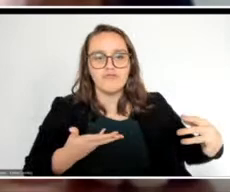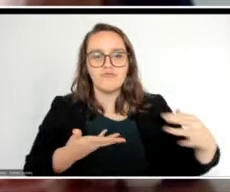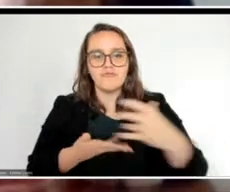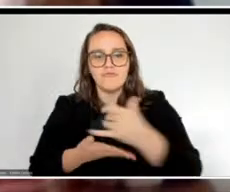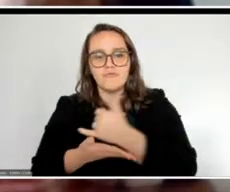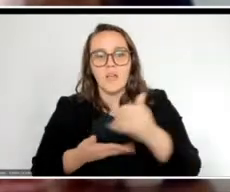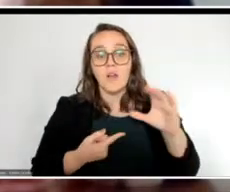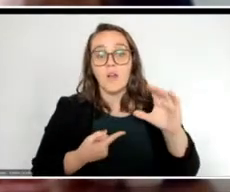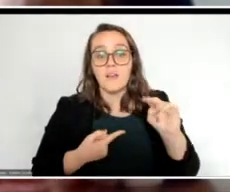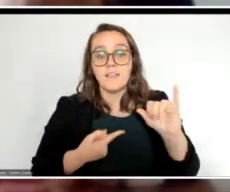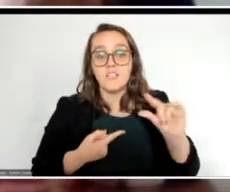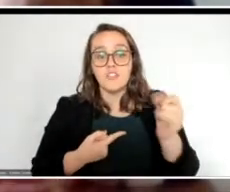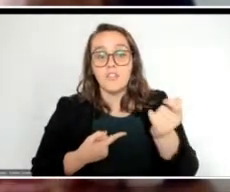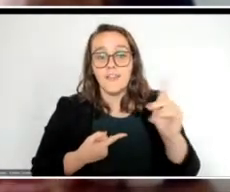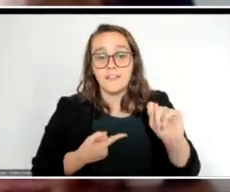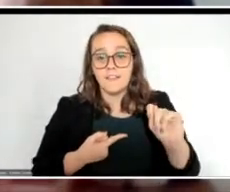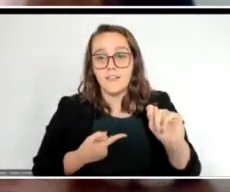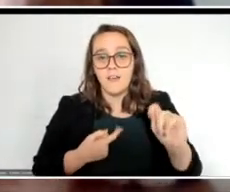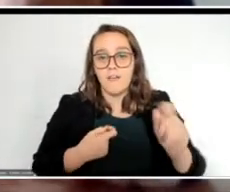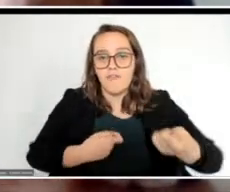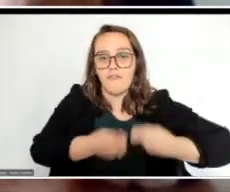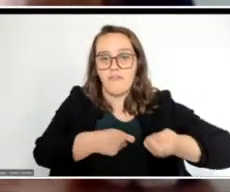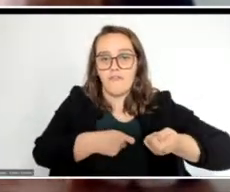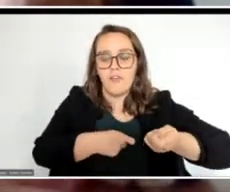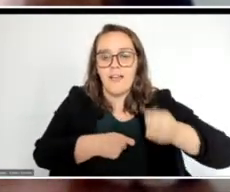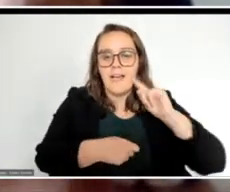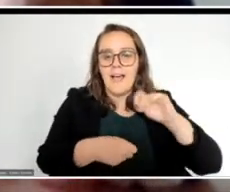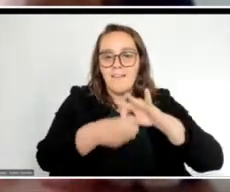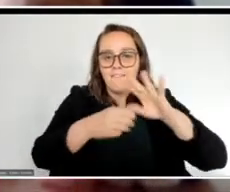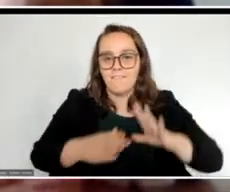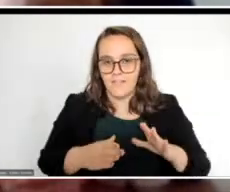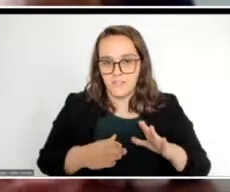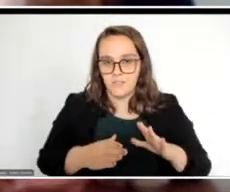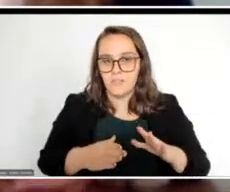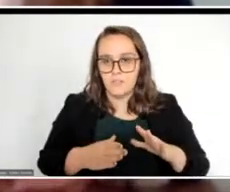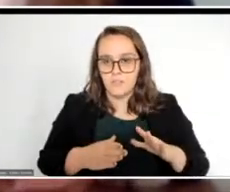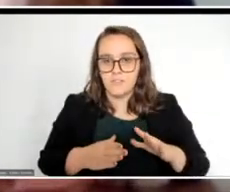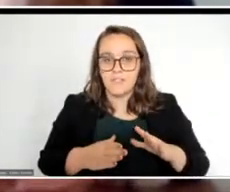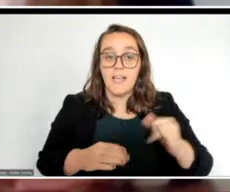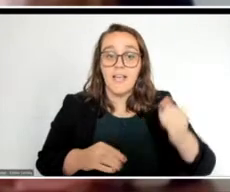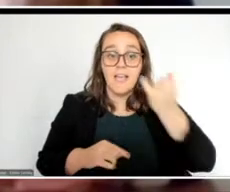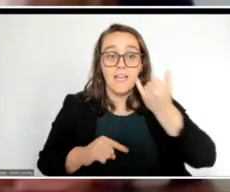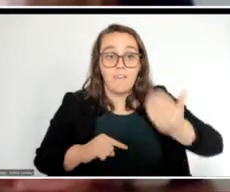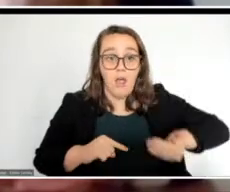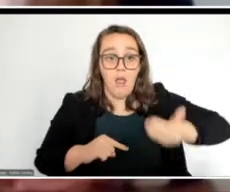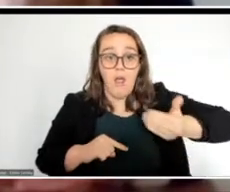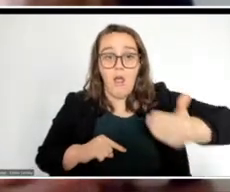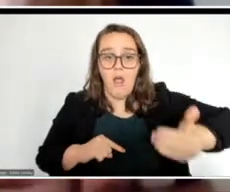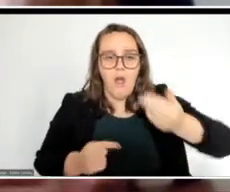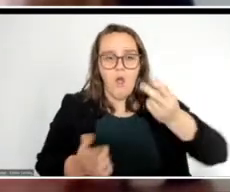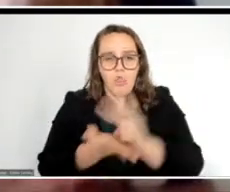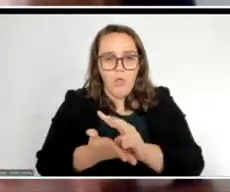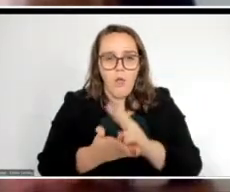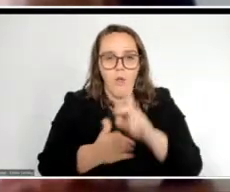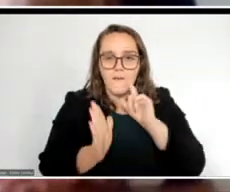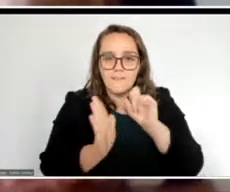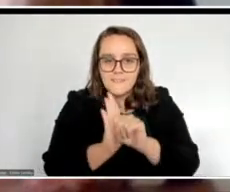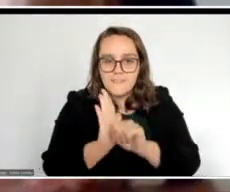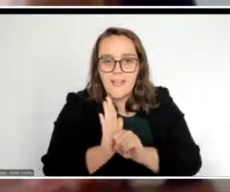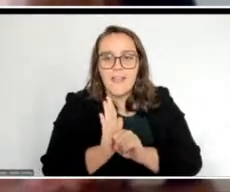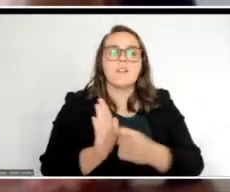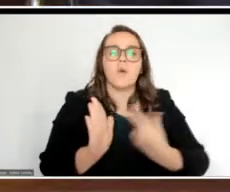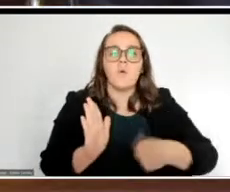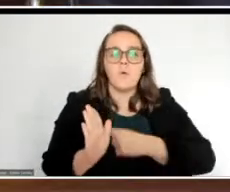legal challenges that were ongoing changed the result of any of the